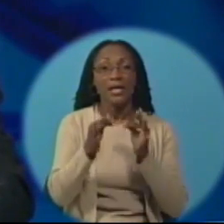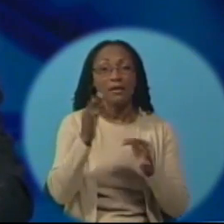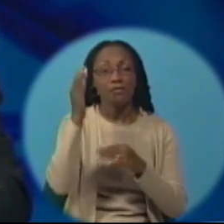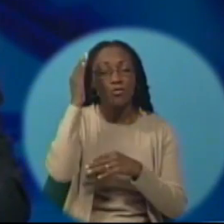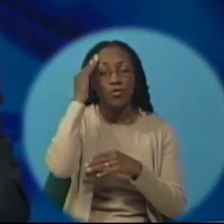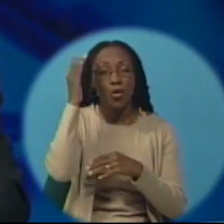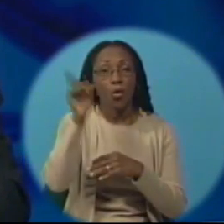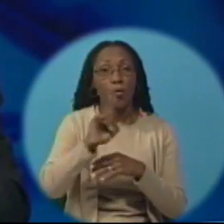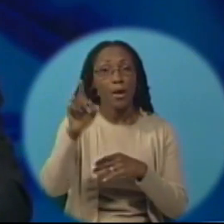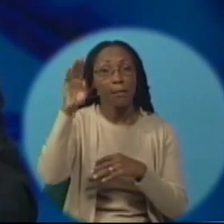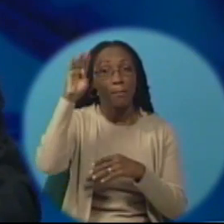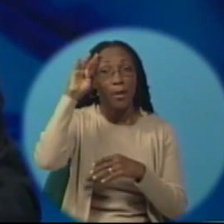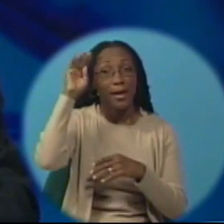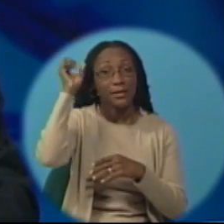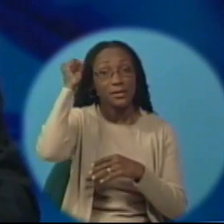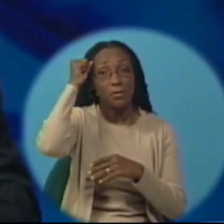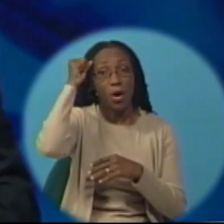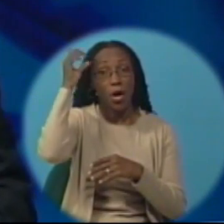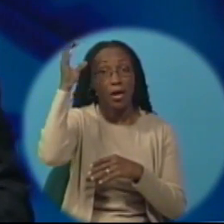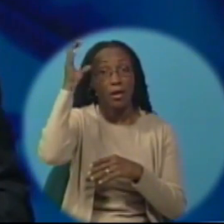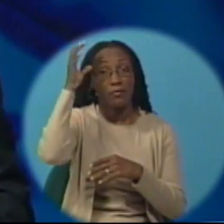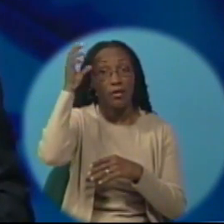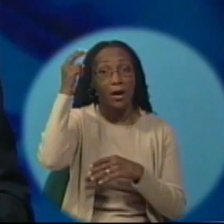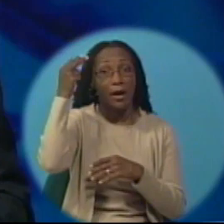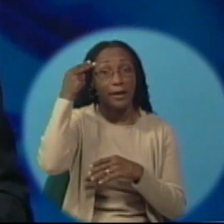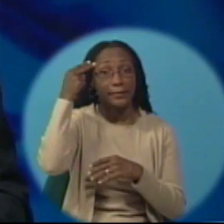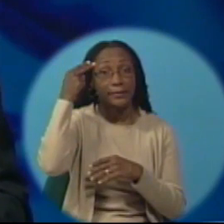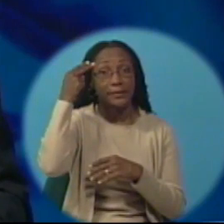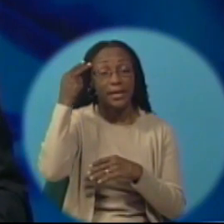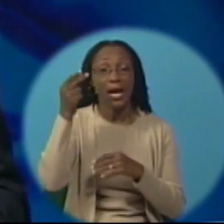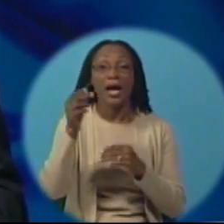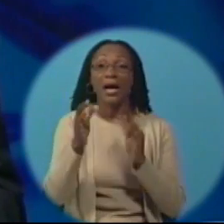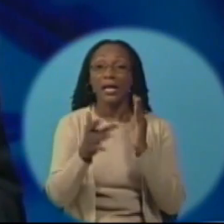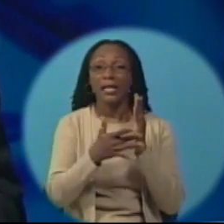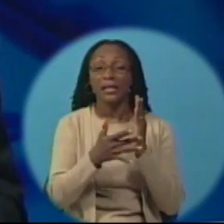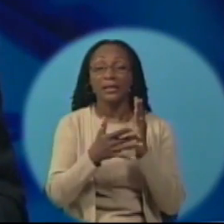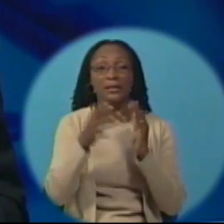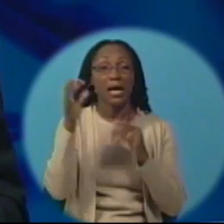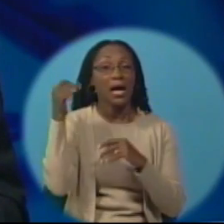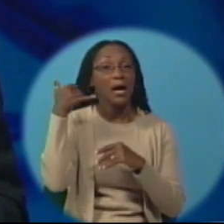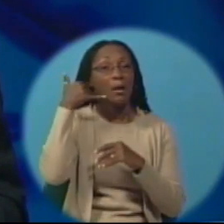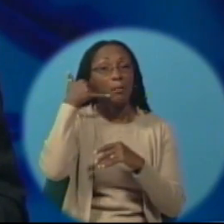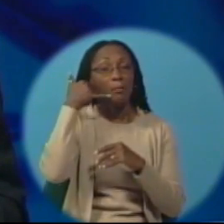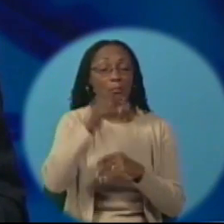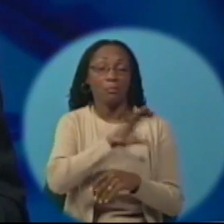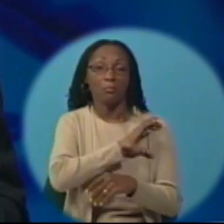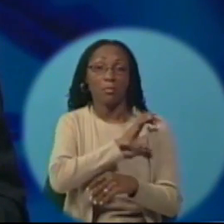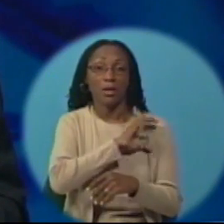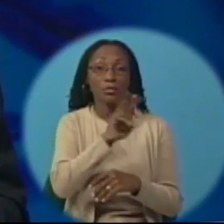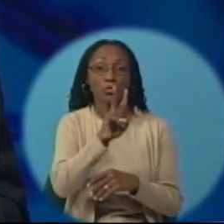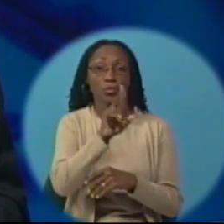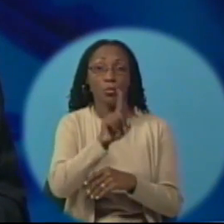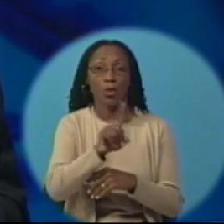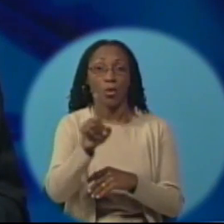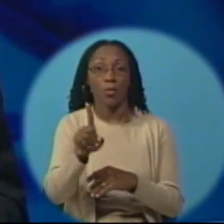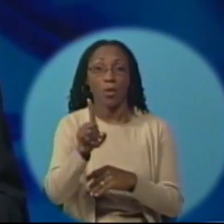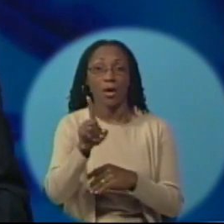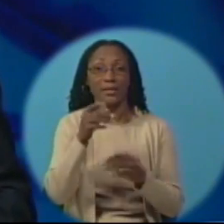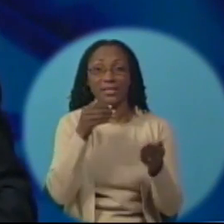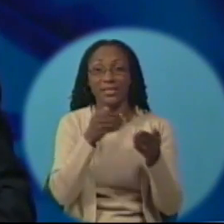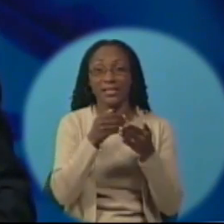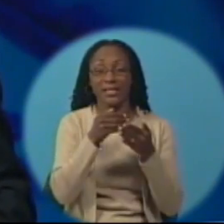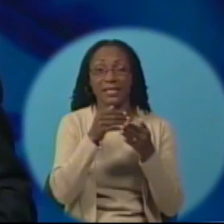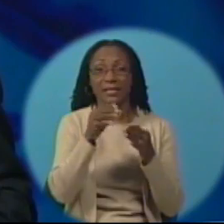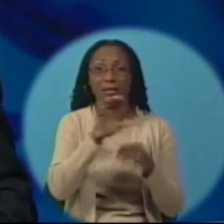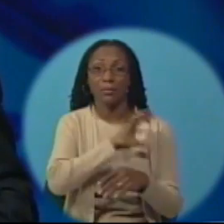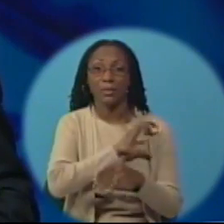and Carlo Devere Hinkson is asked to contact the police emergency at telephone number 211, the nearest police